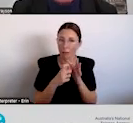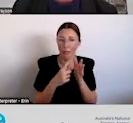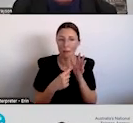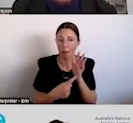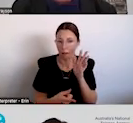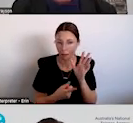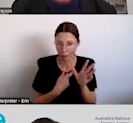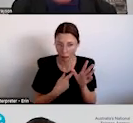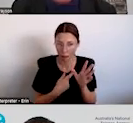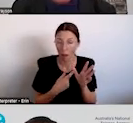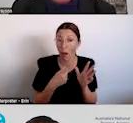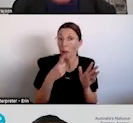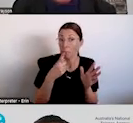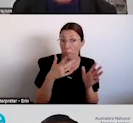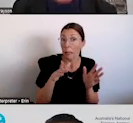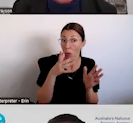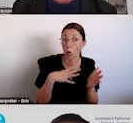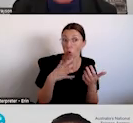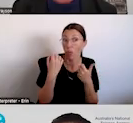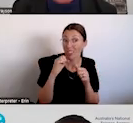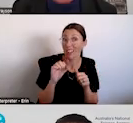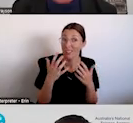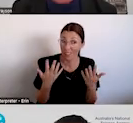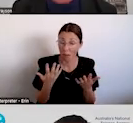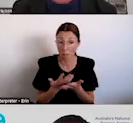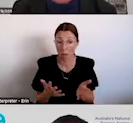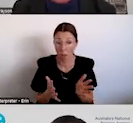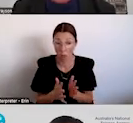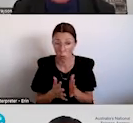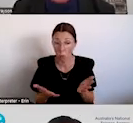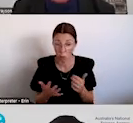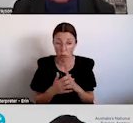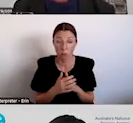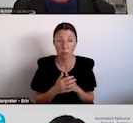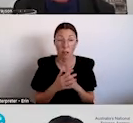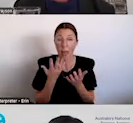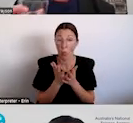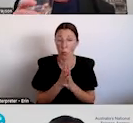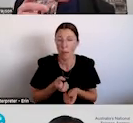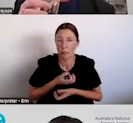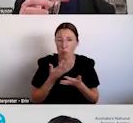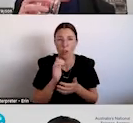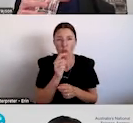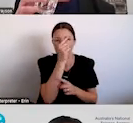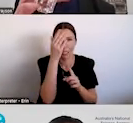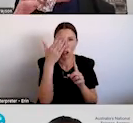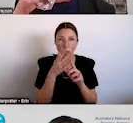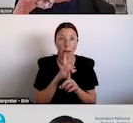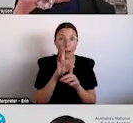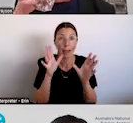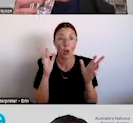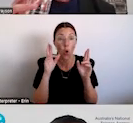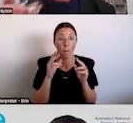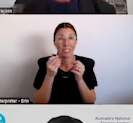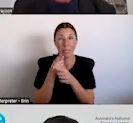that. And how do you do that? To express that intent very clearly, and hopefully some of the bot crawlers are